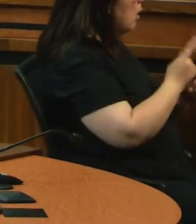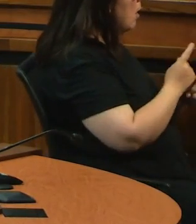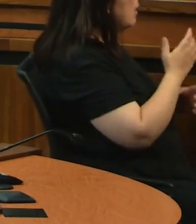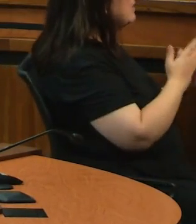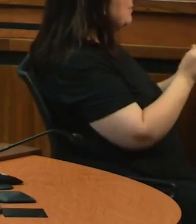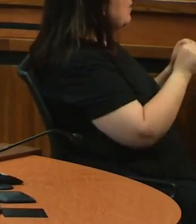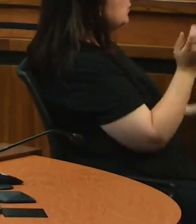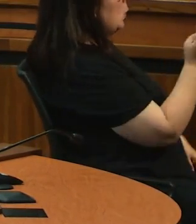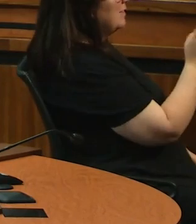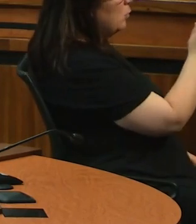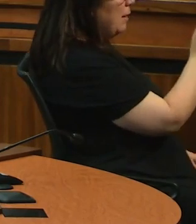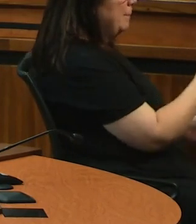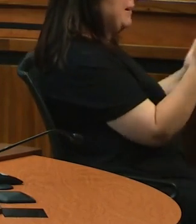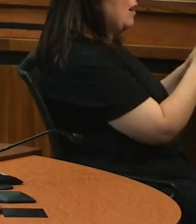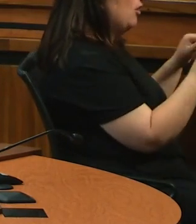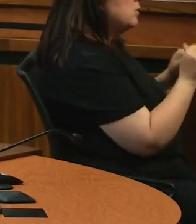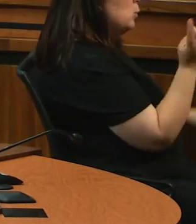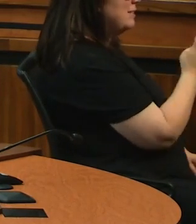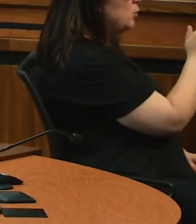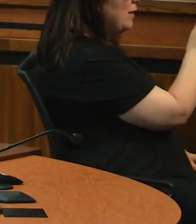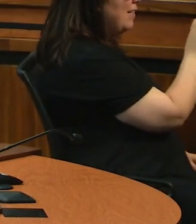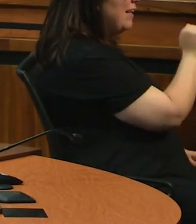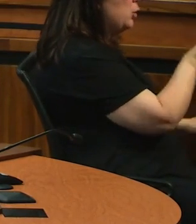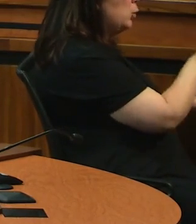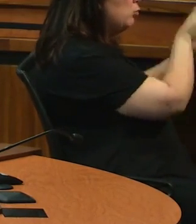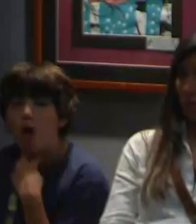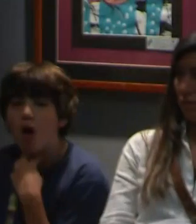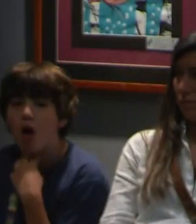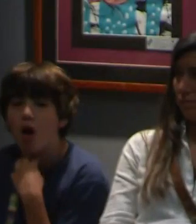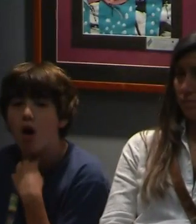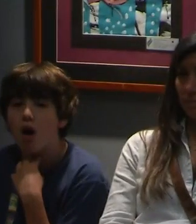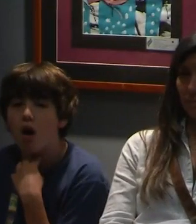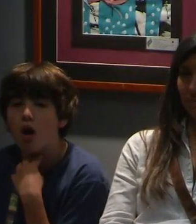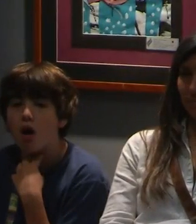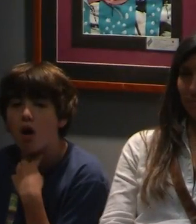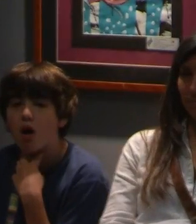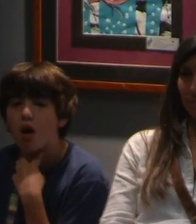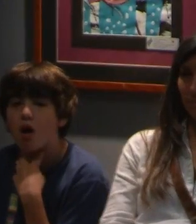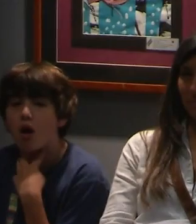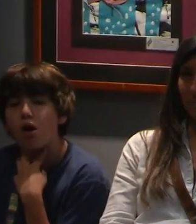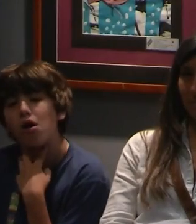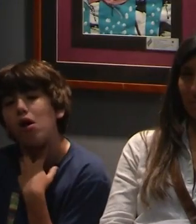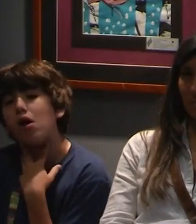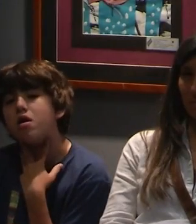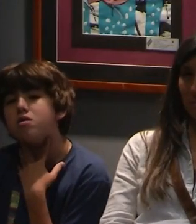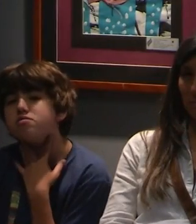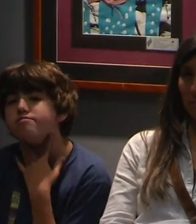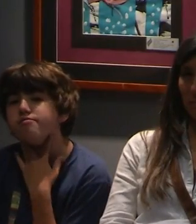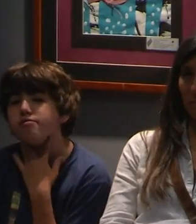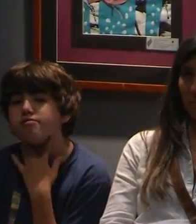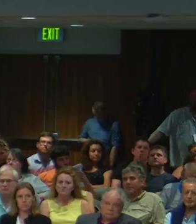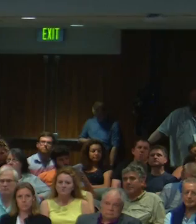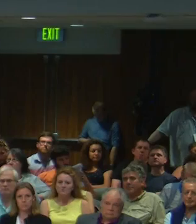of 29, significant areas that contribute. Okay. Yep. Thank you. Sure. Great. So why don't we wrap up the